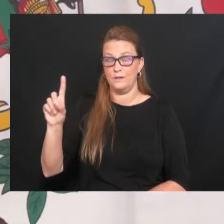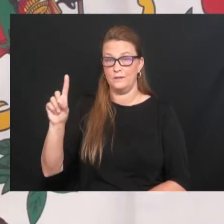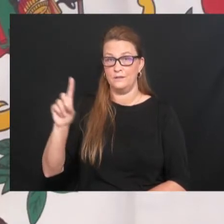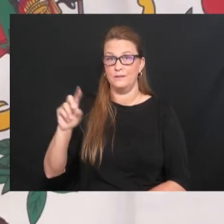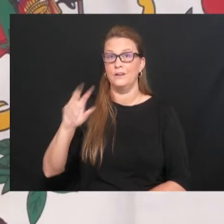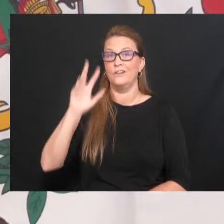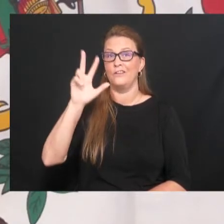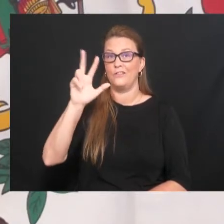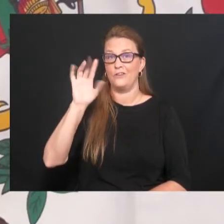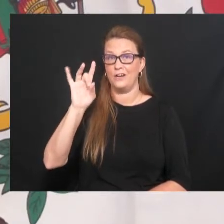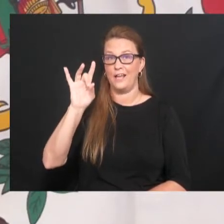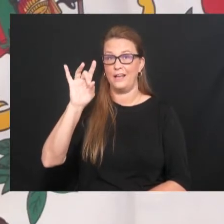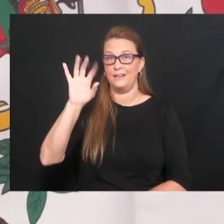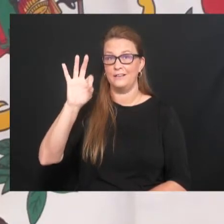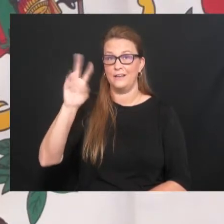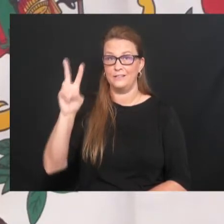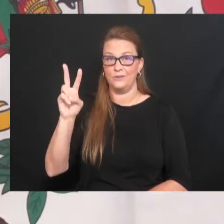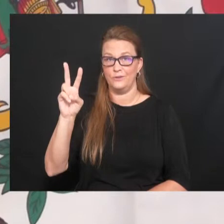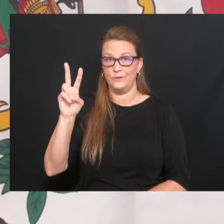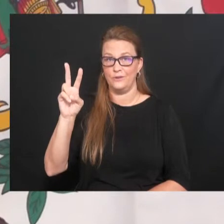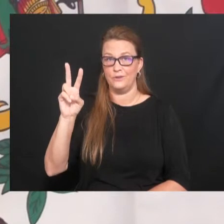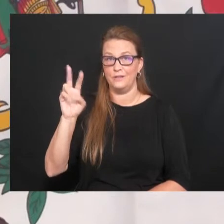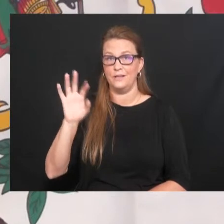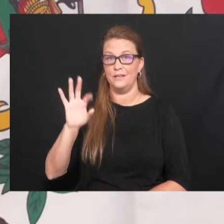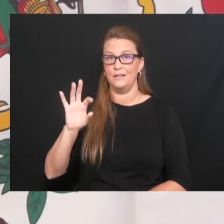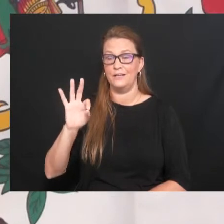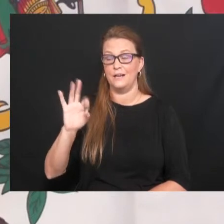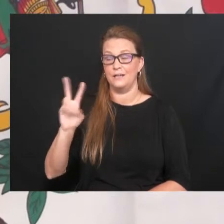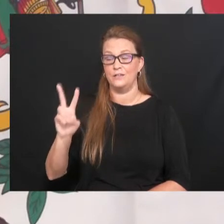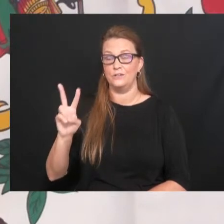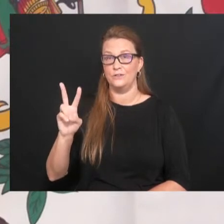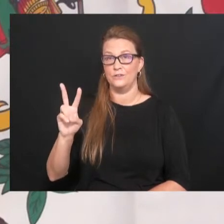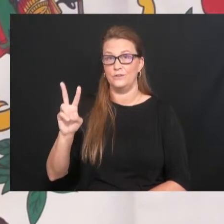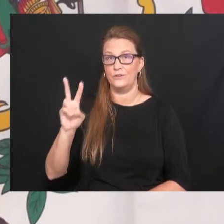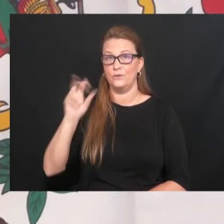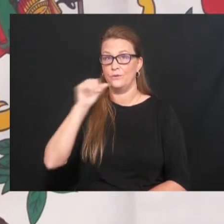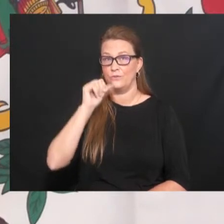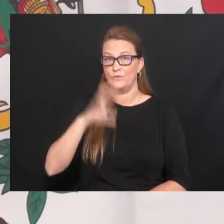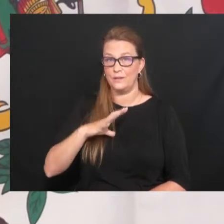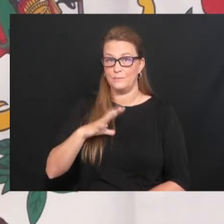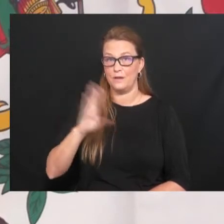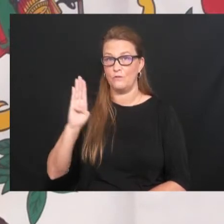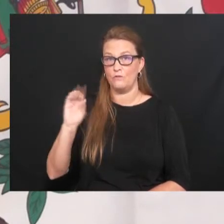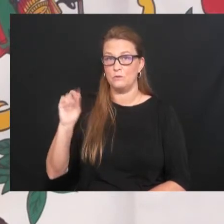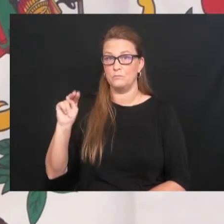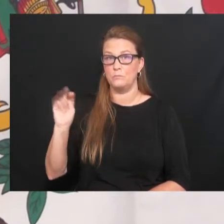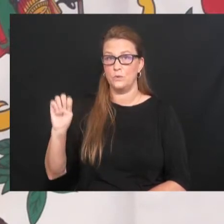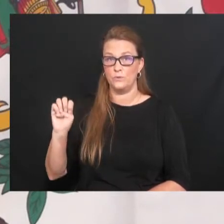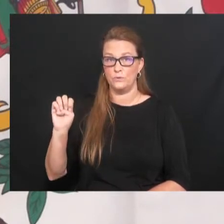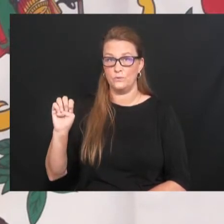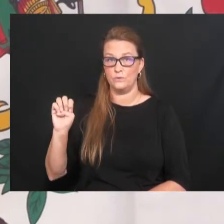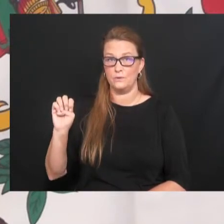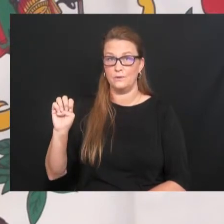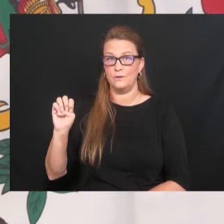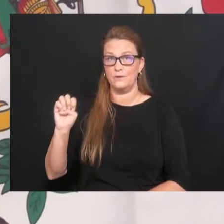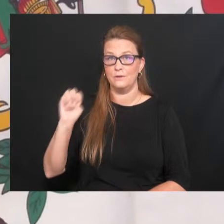The 3,892nd death, a 92-year-old female from Boone County.